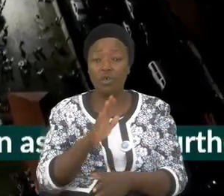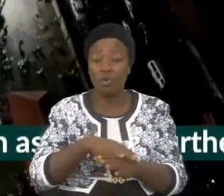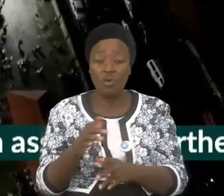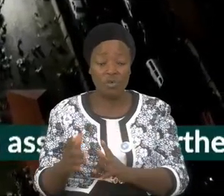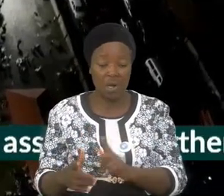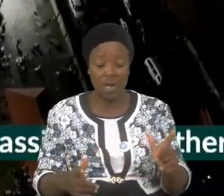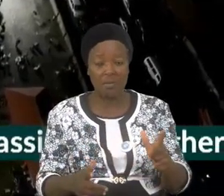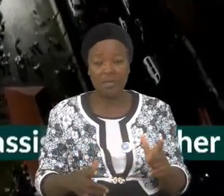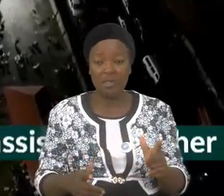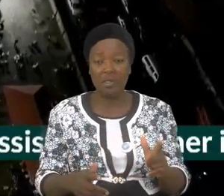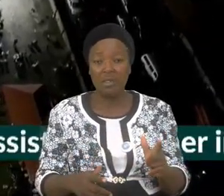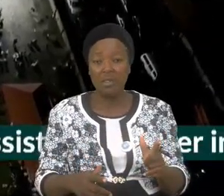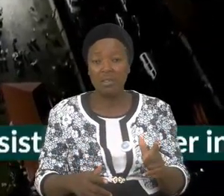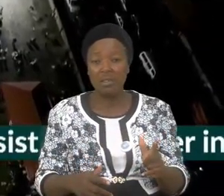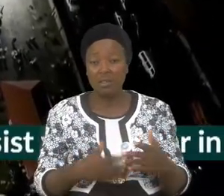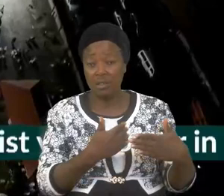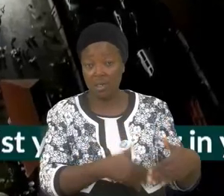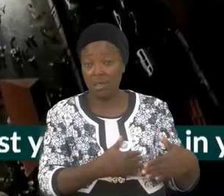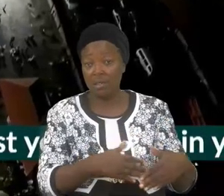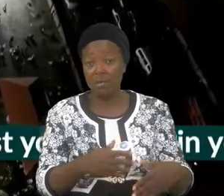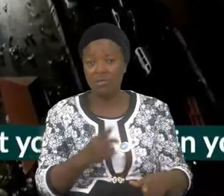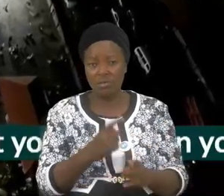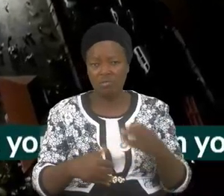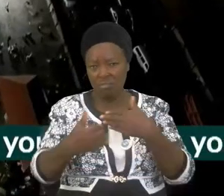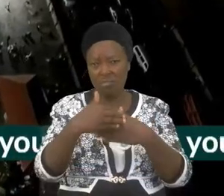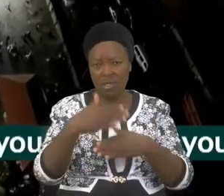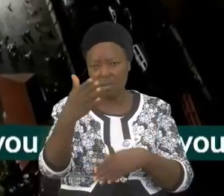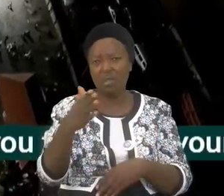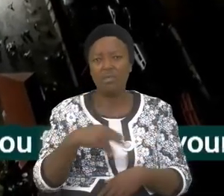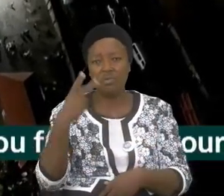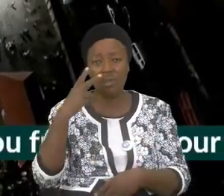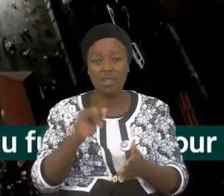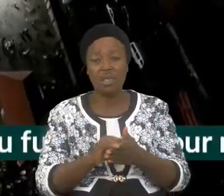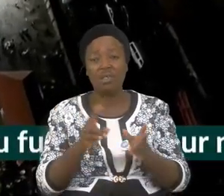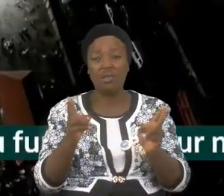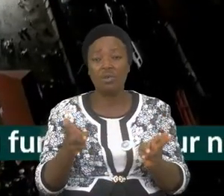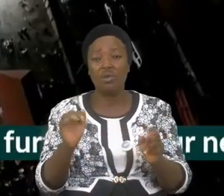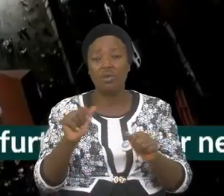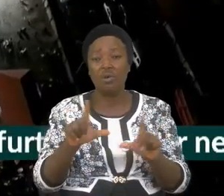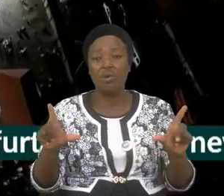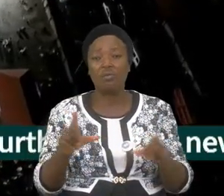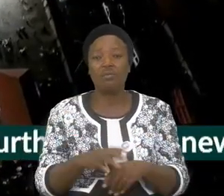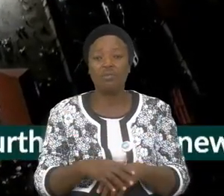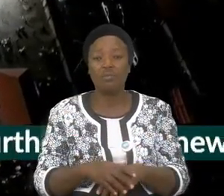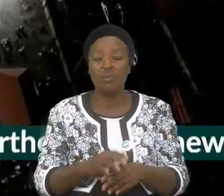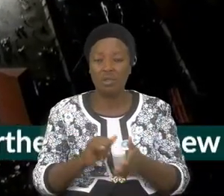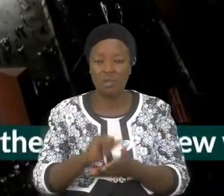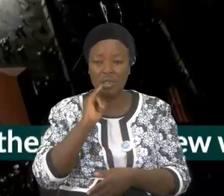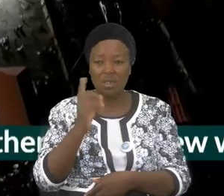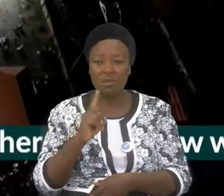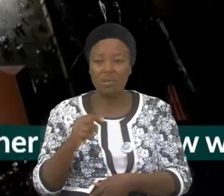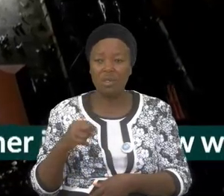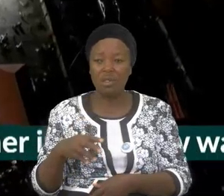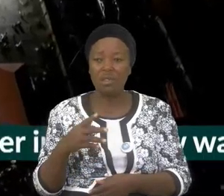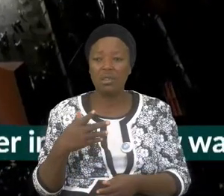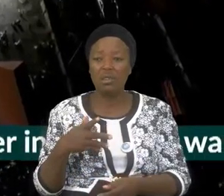You see the hall, that is where the lunch hour with Christ for all who are giving their